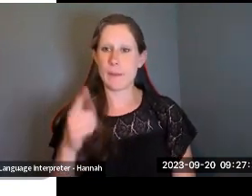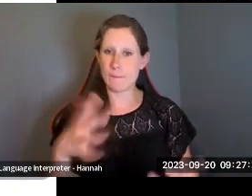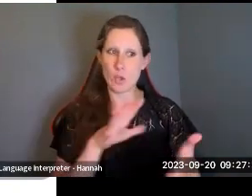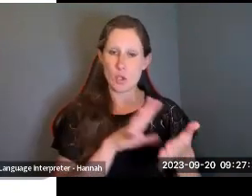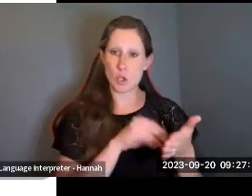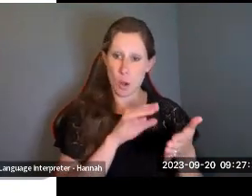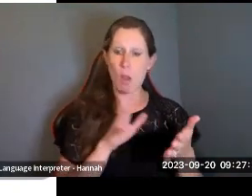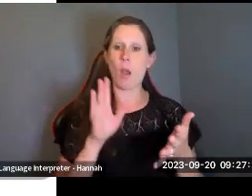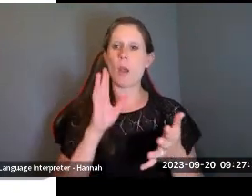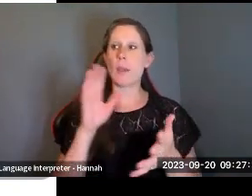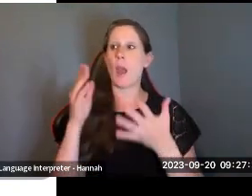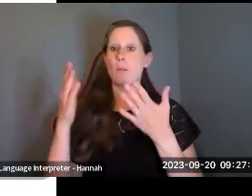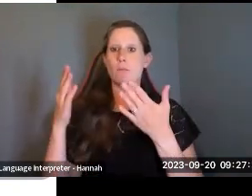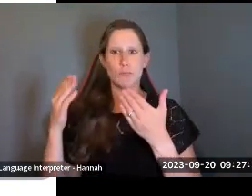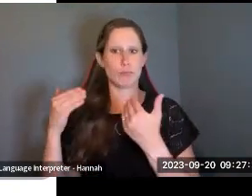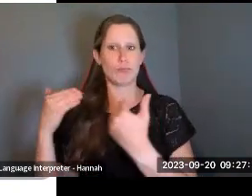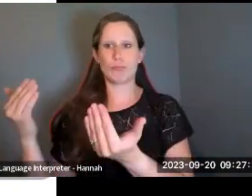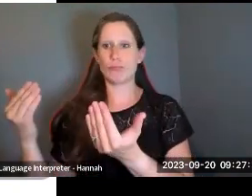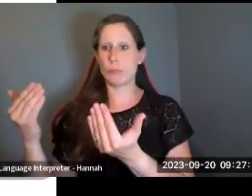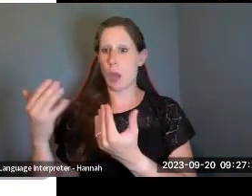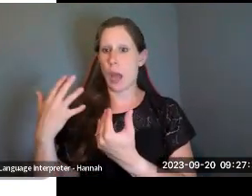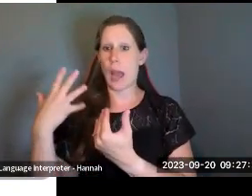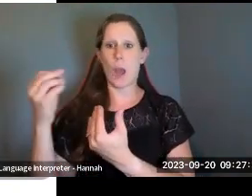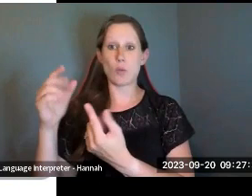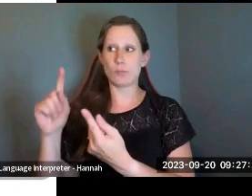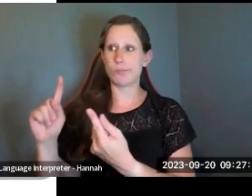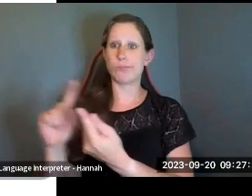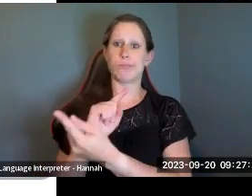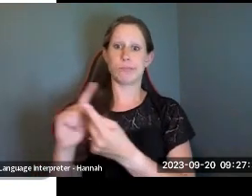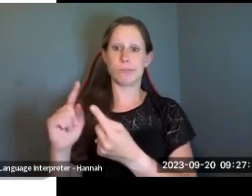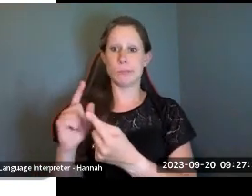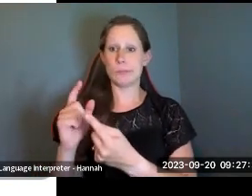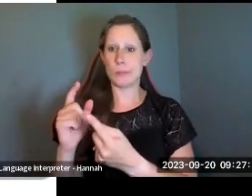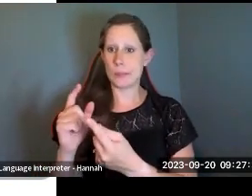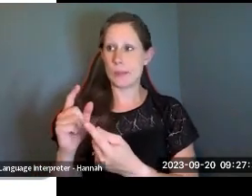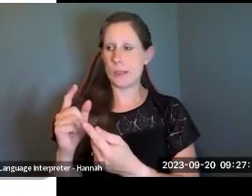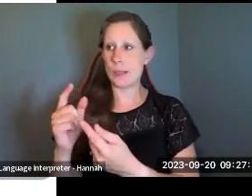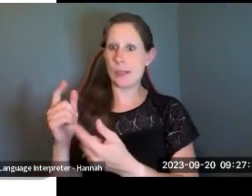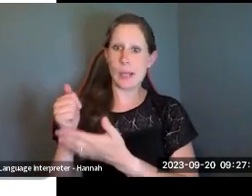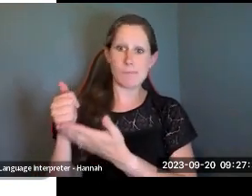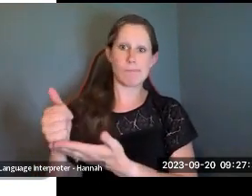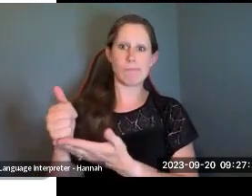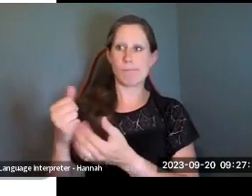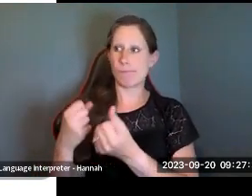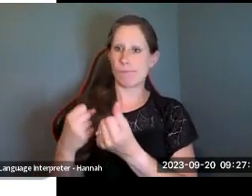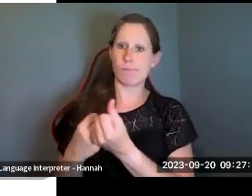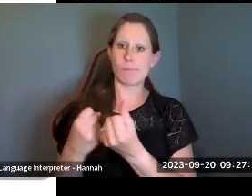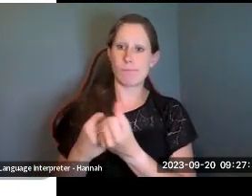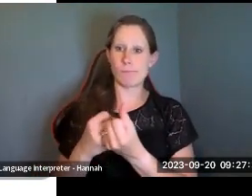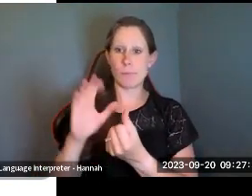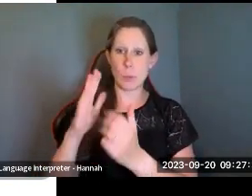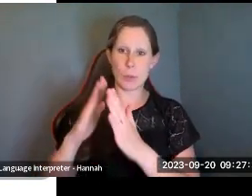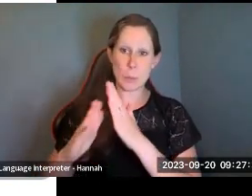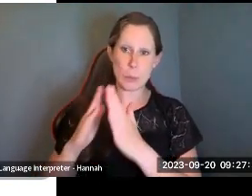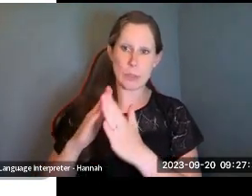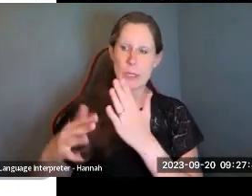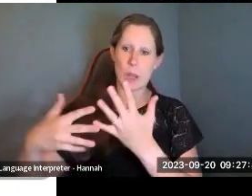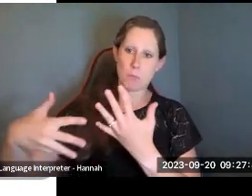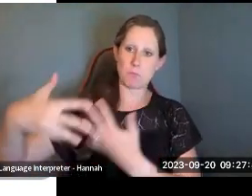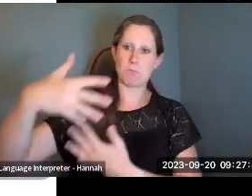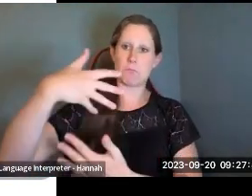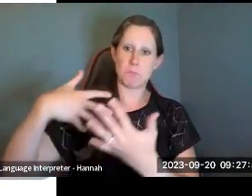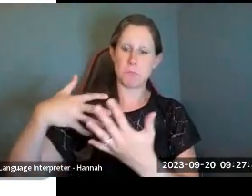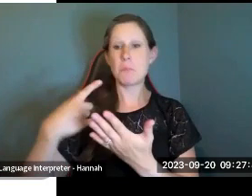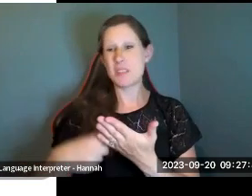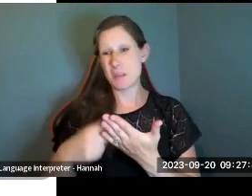those skills to interact with someone in your circle of influence, in your community, sometimes even in your